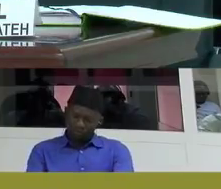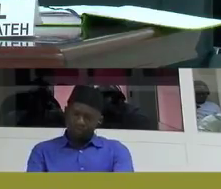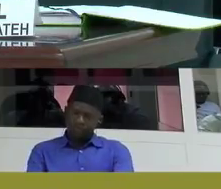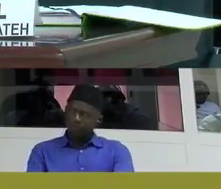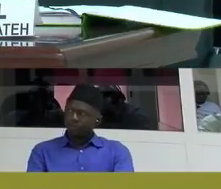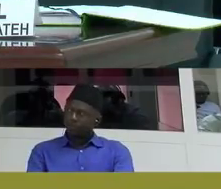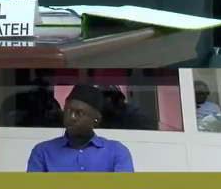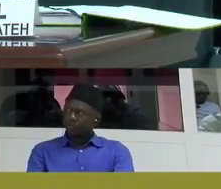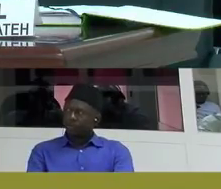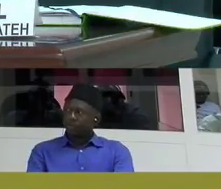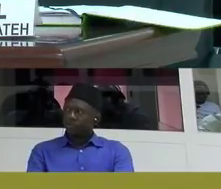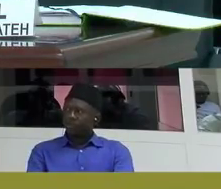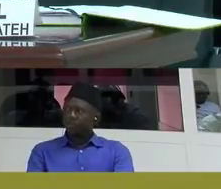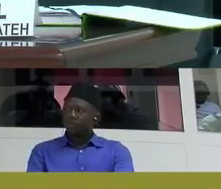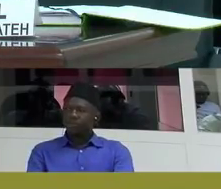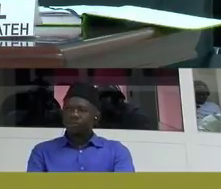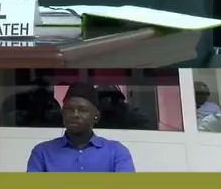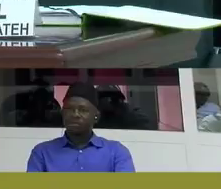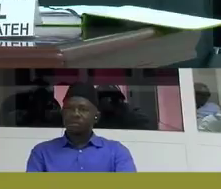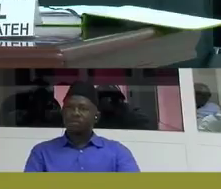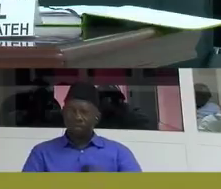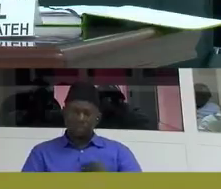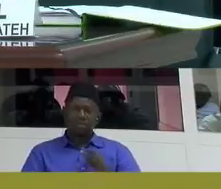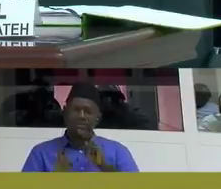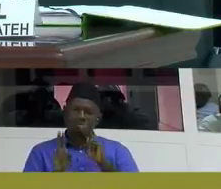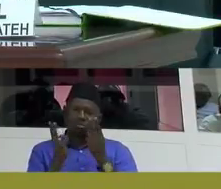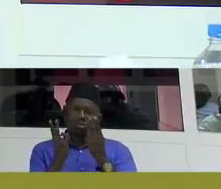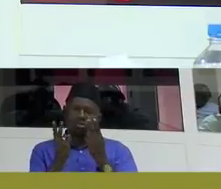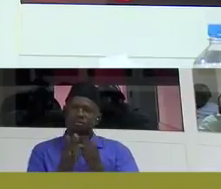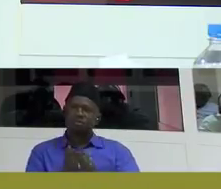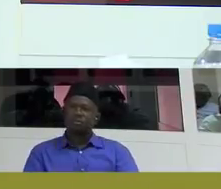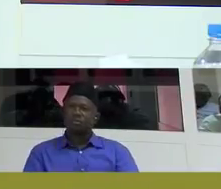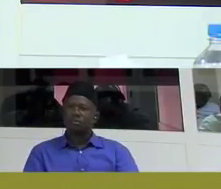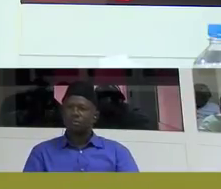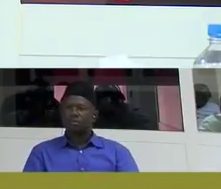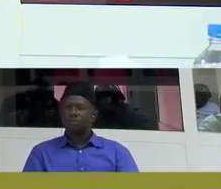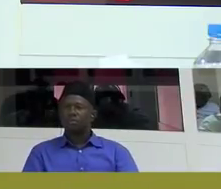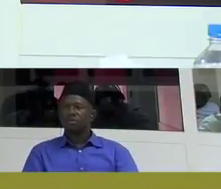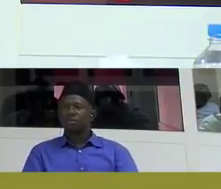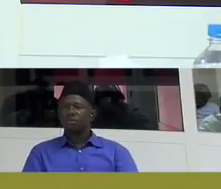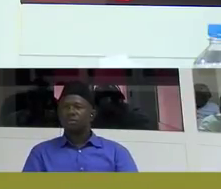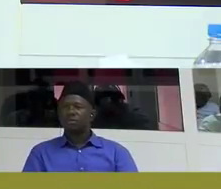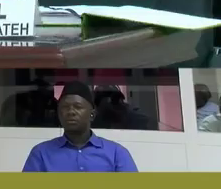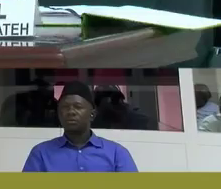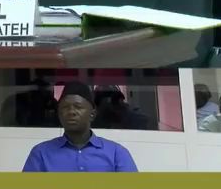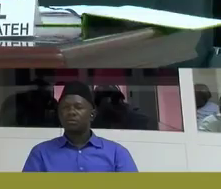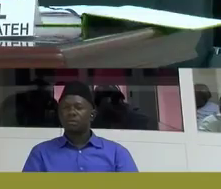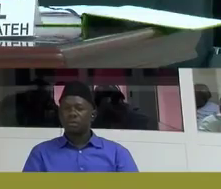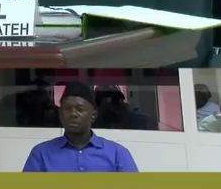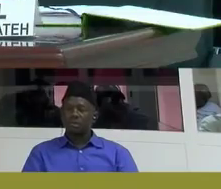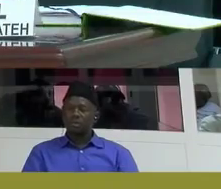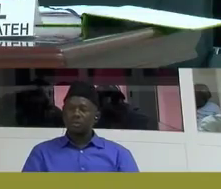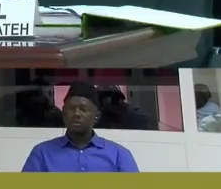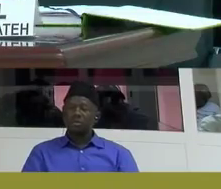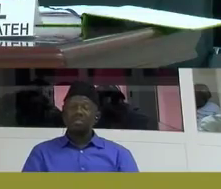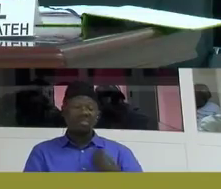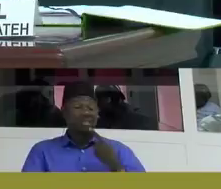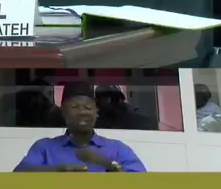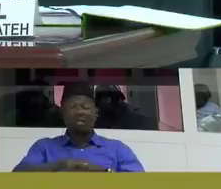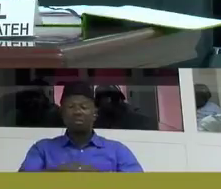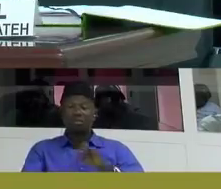That's it, the paragraph. Since the IS declaration, proceed. Since the